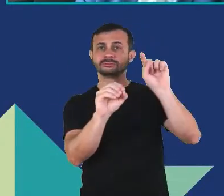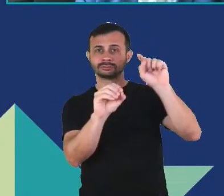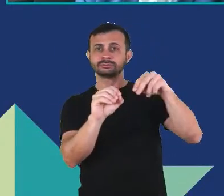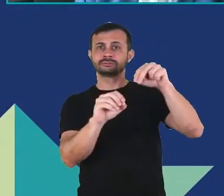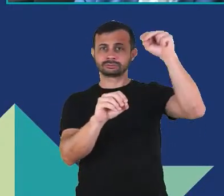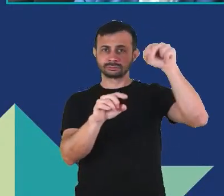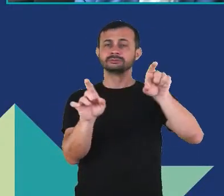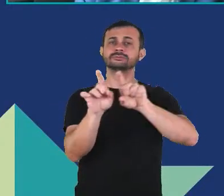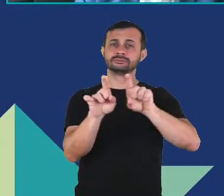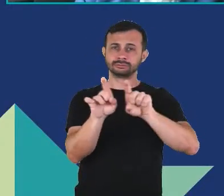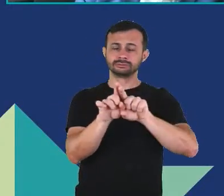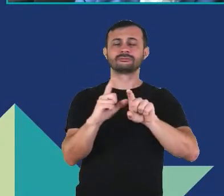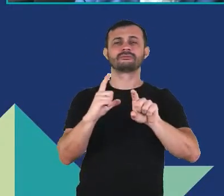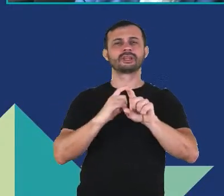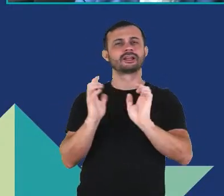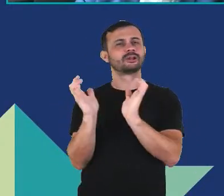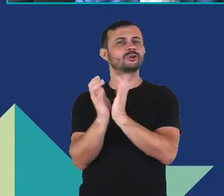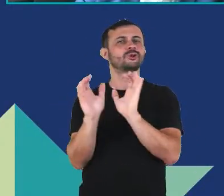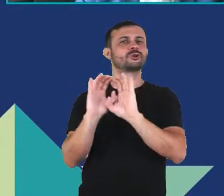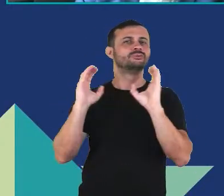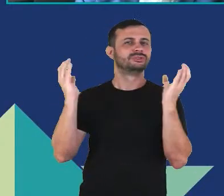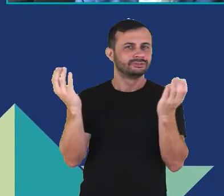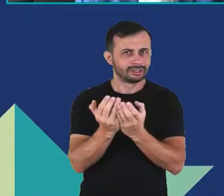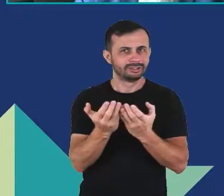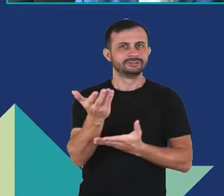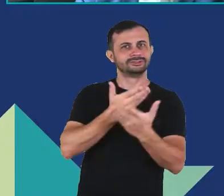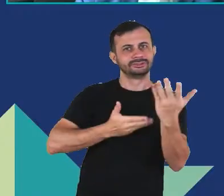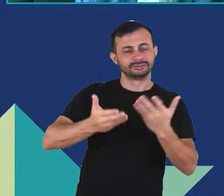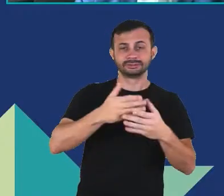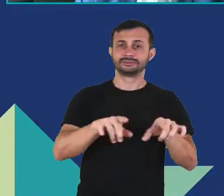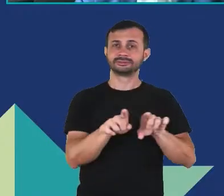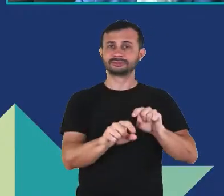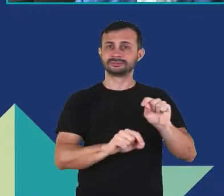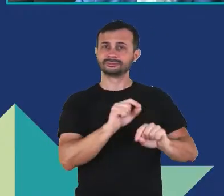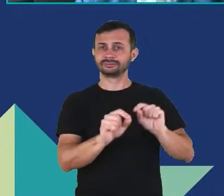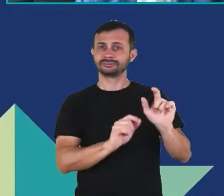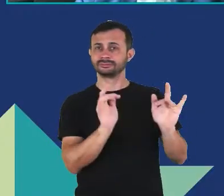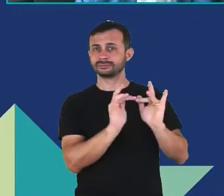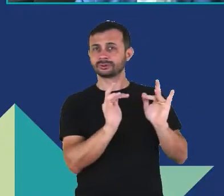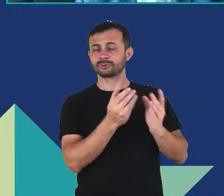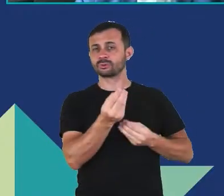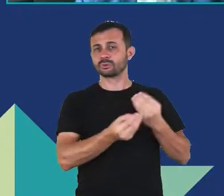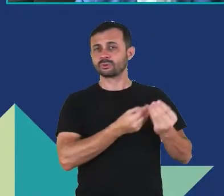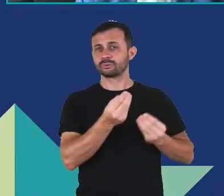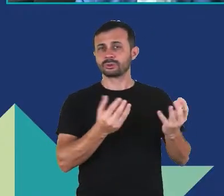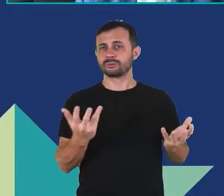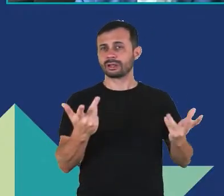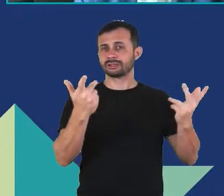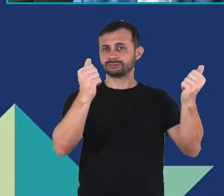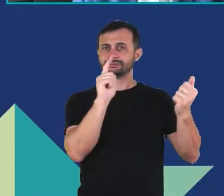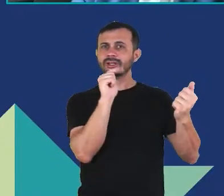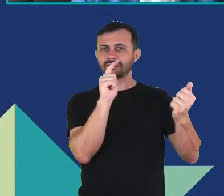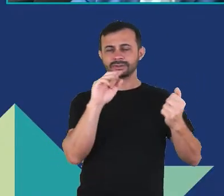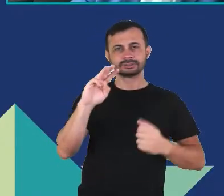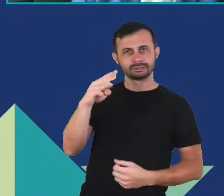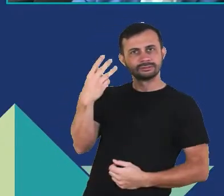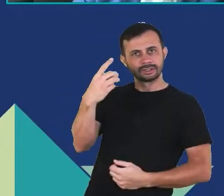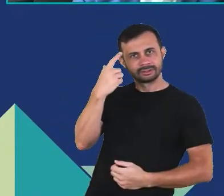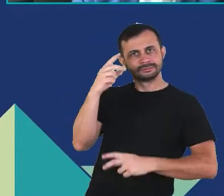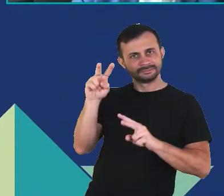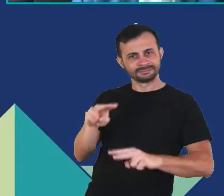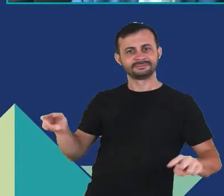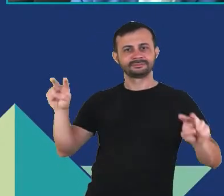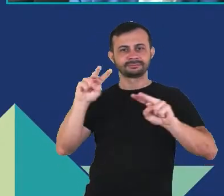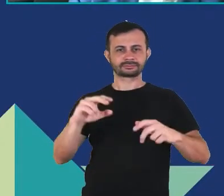but also water quality, which is the third dimension that is so important. The